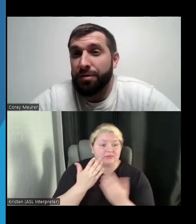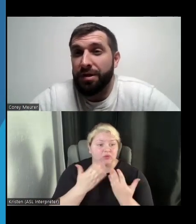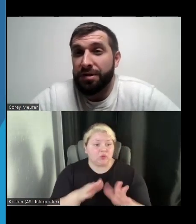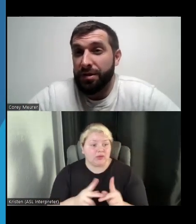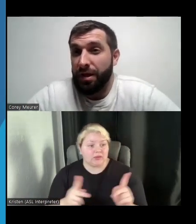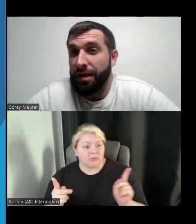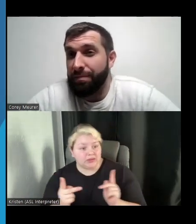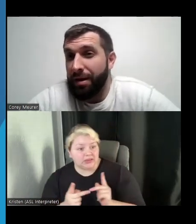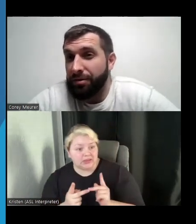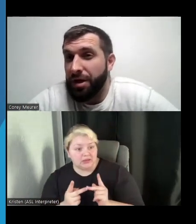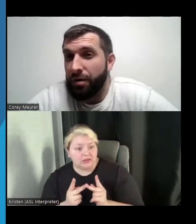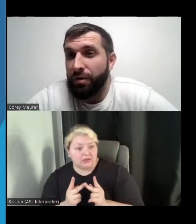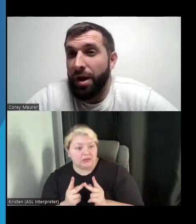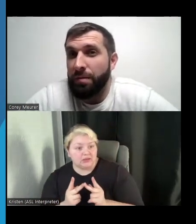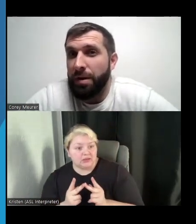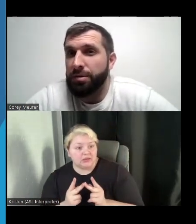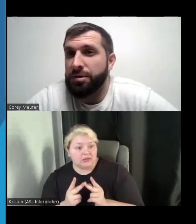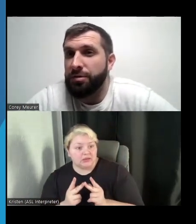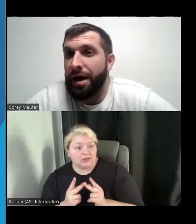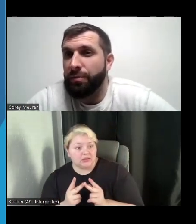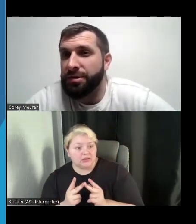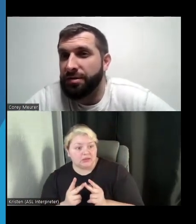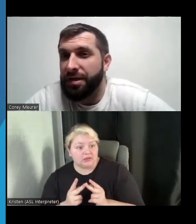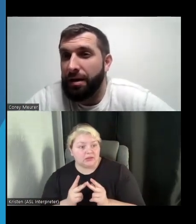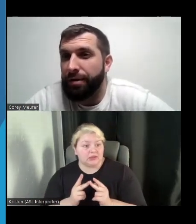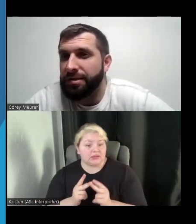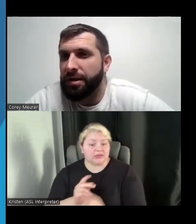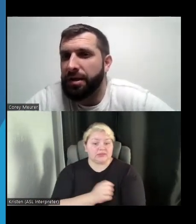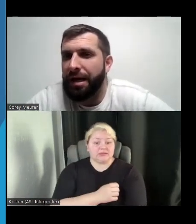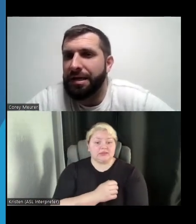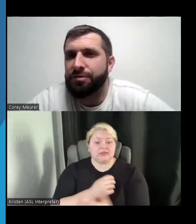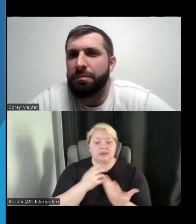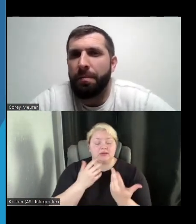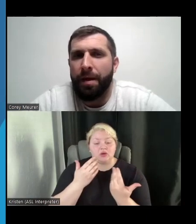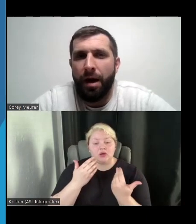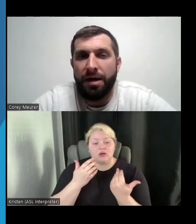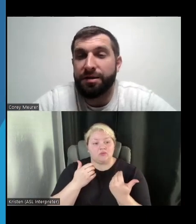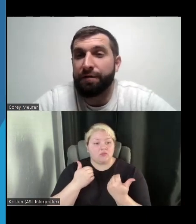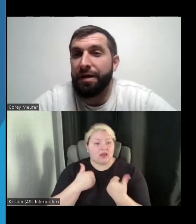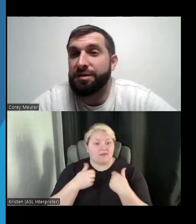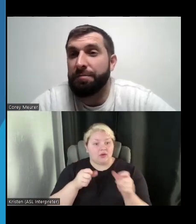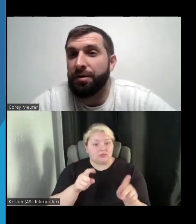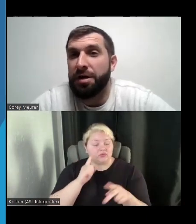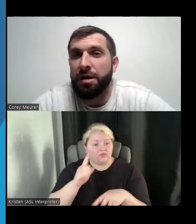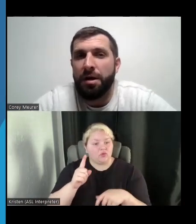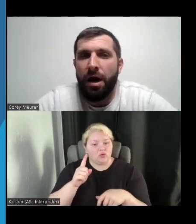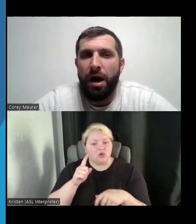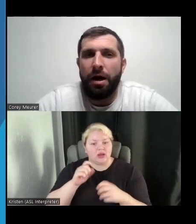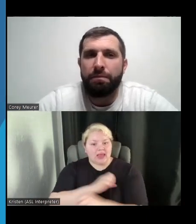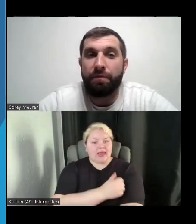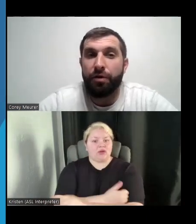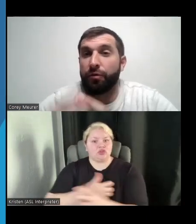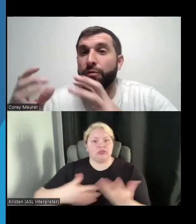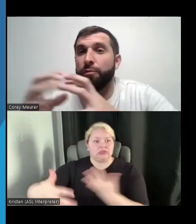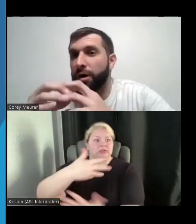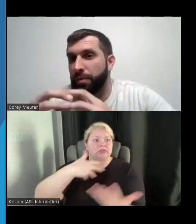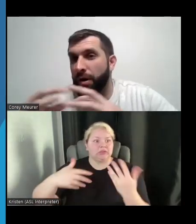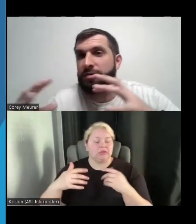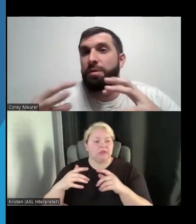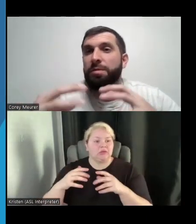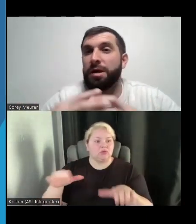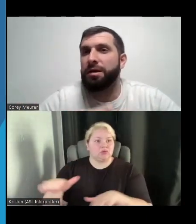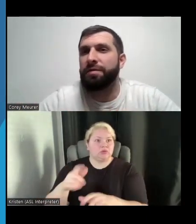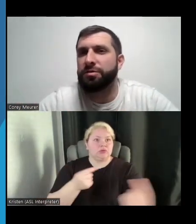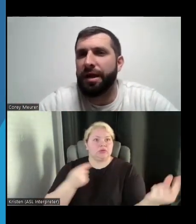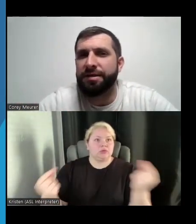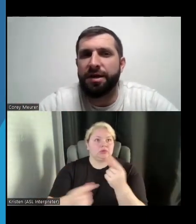Is there an opportunity to get some energy out or a way to be able to do that while still staying present in the classroom? Is there flexibility for group work, but